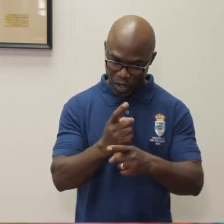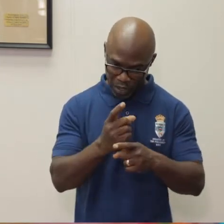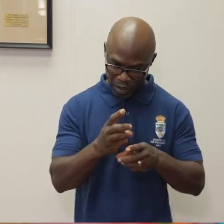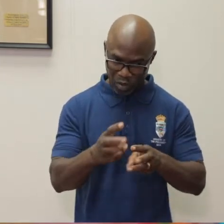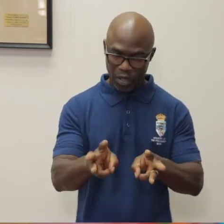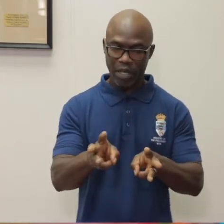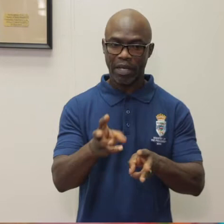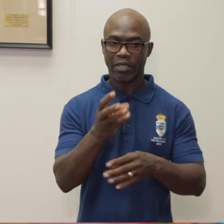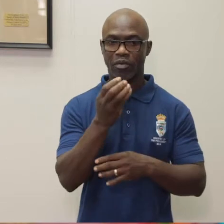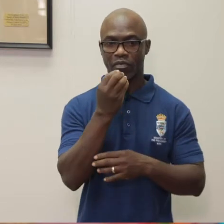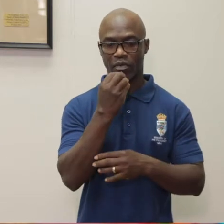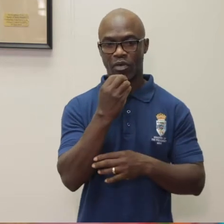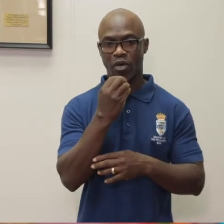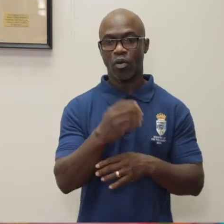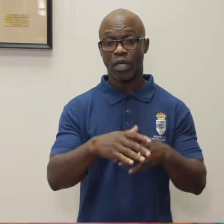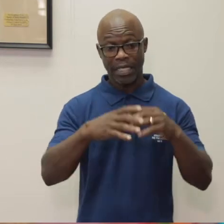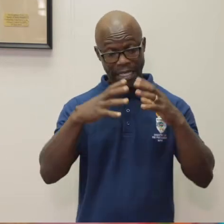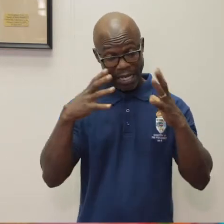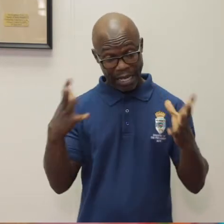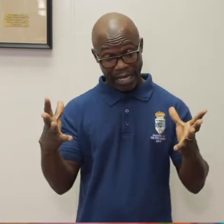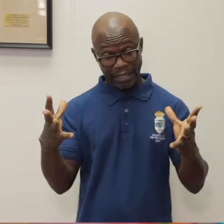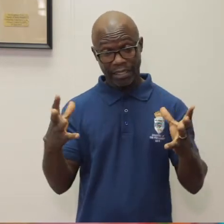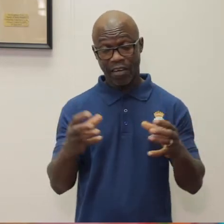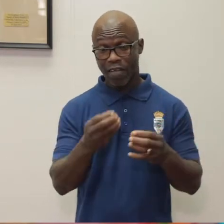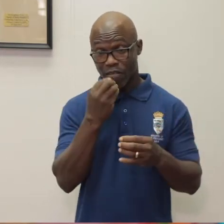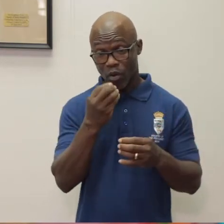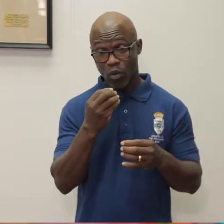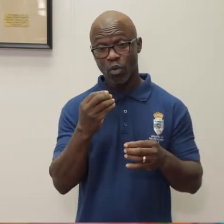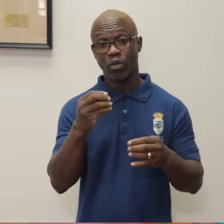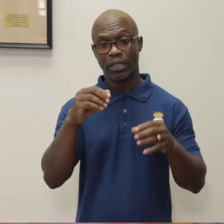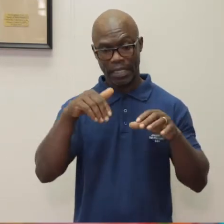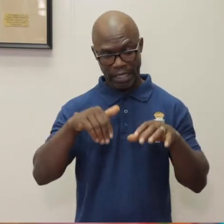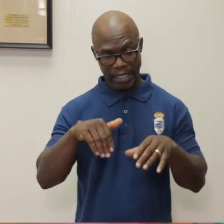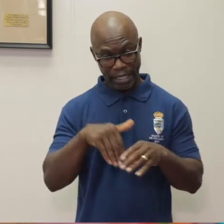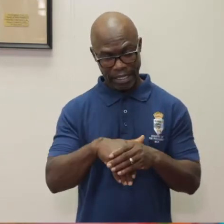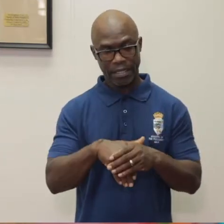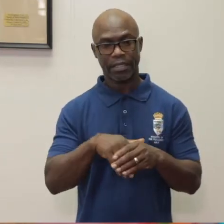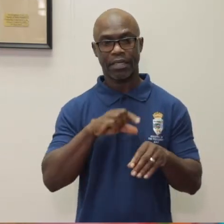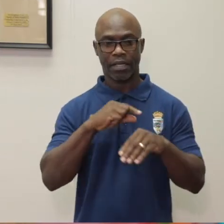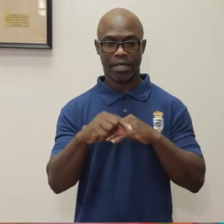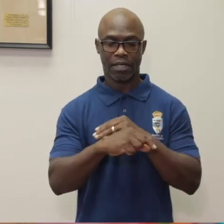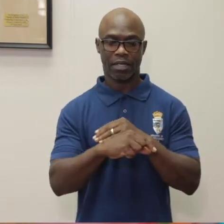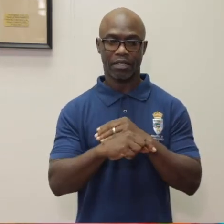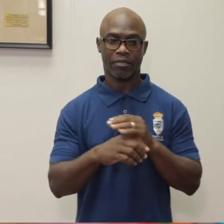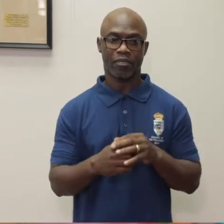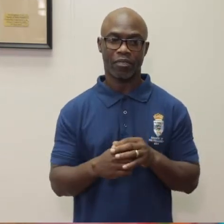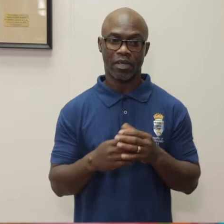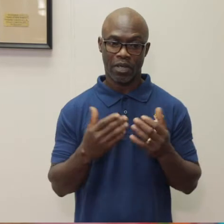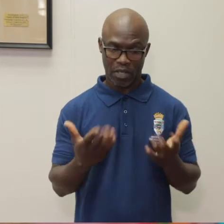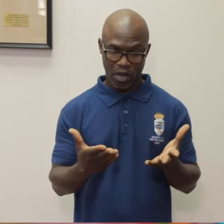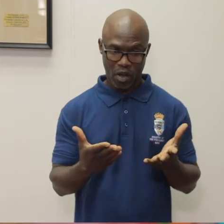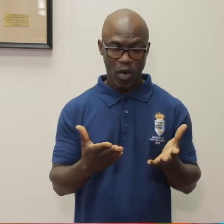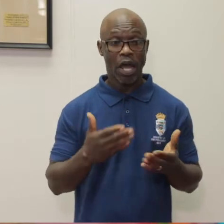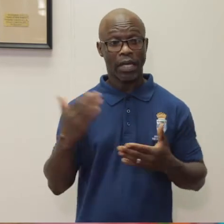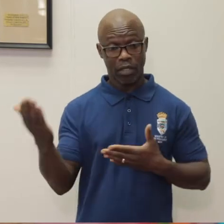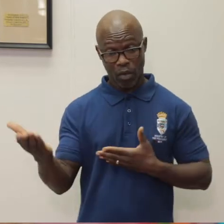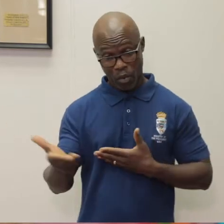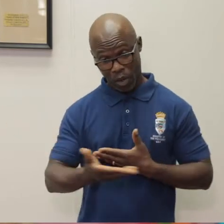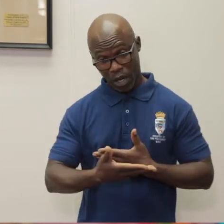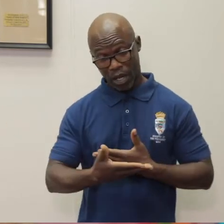which are in abundance in our beloved country. I wish to invite Ms. Dainty